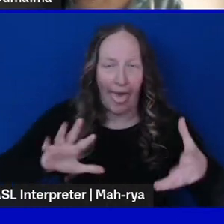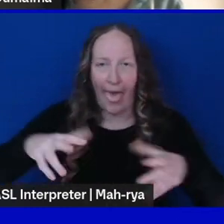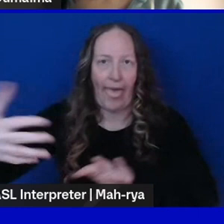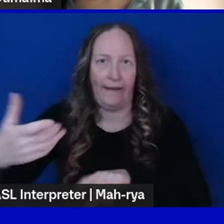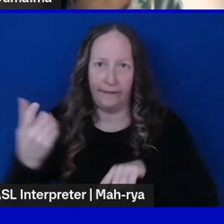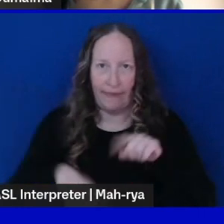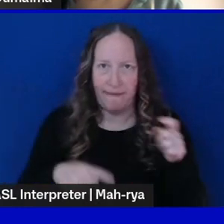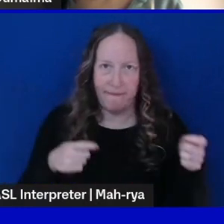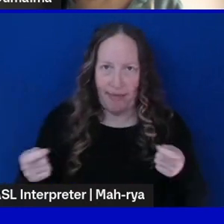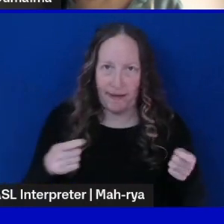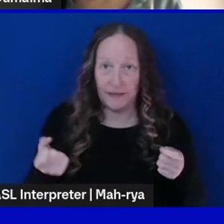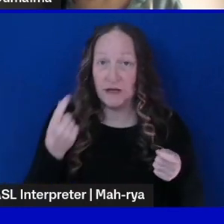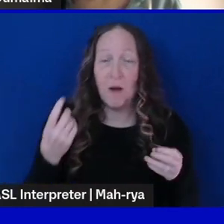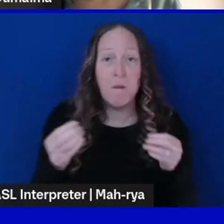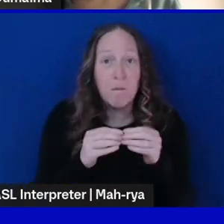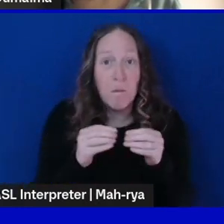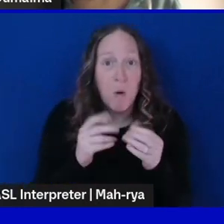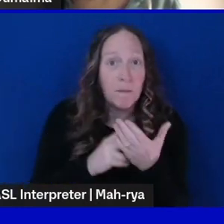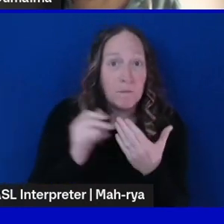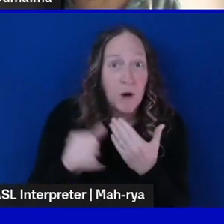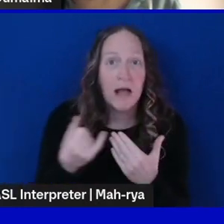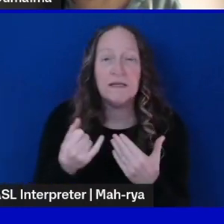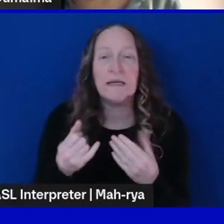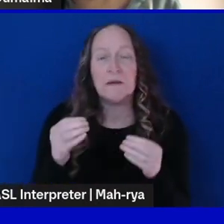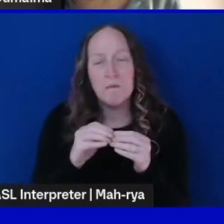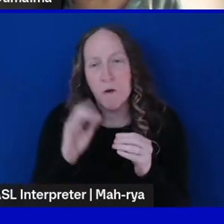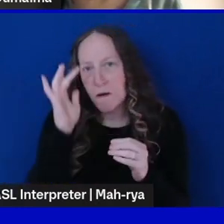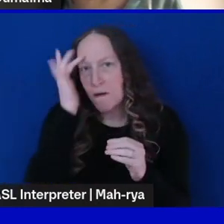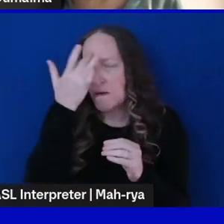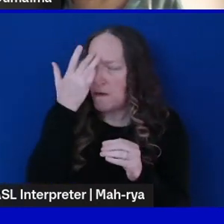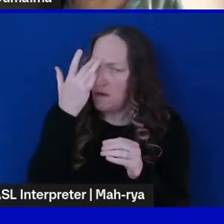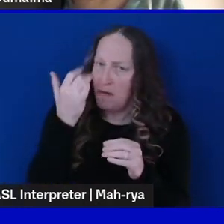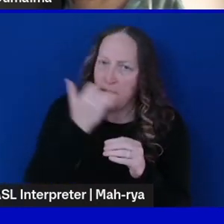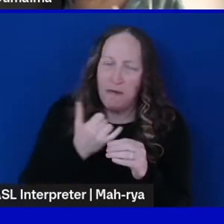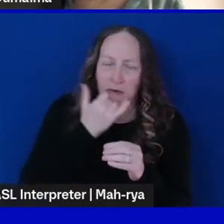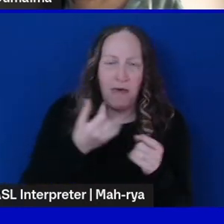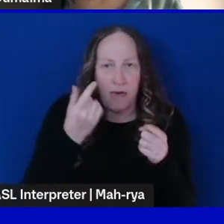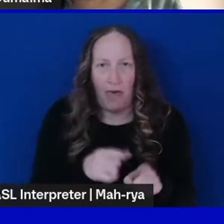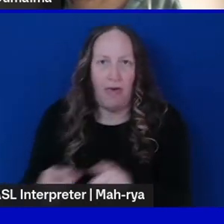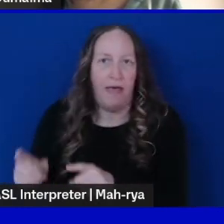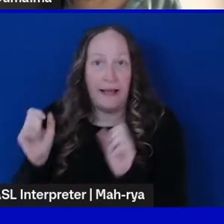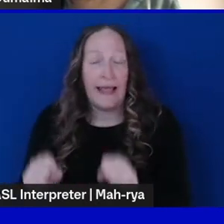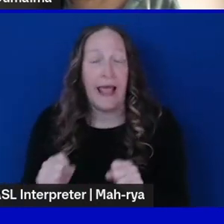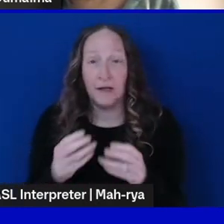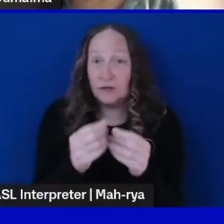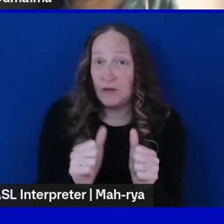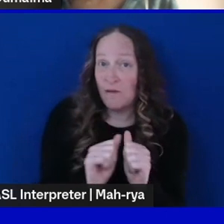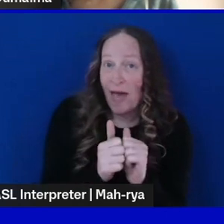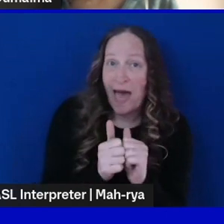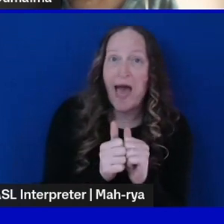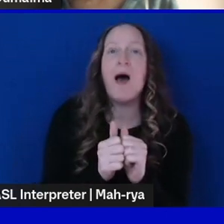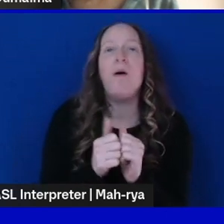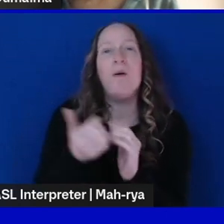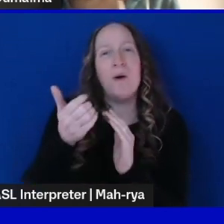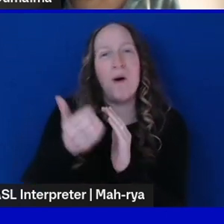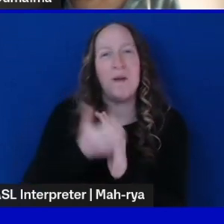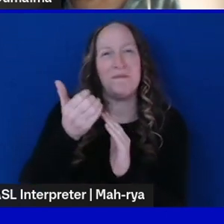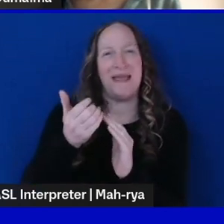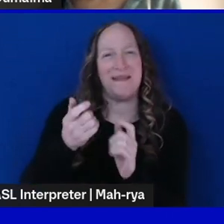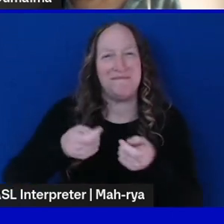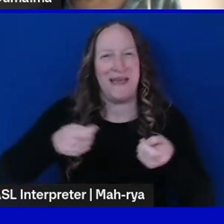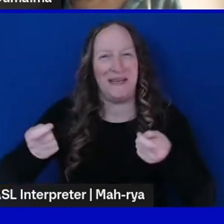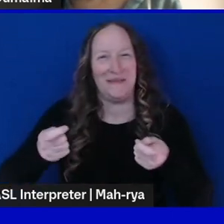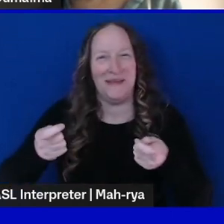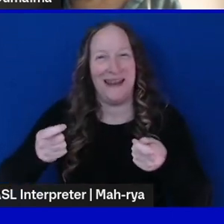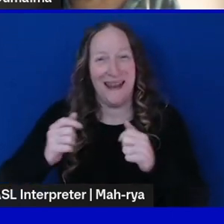projects you have, the more tedious and error-prone this process becomes. And we can solve this by automating the management of secrets